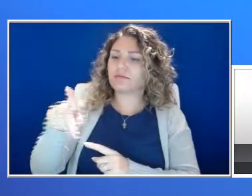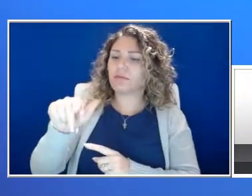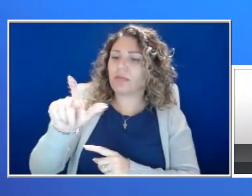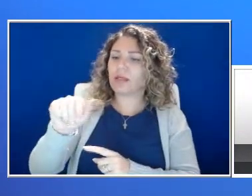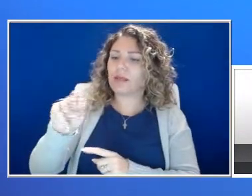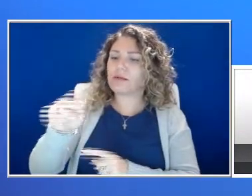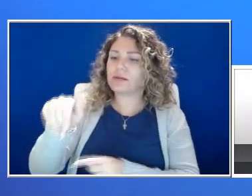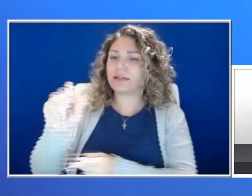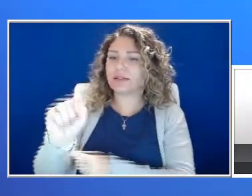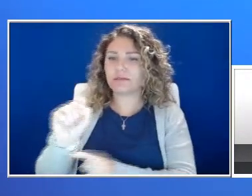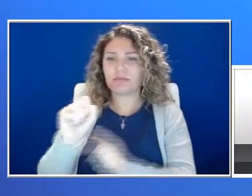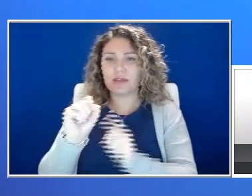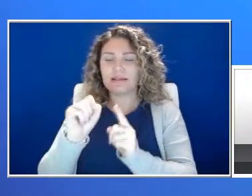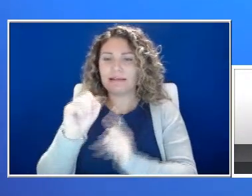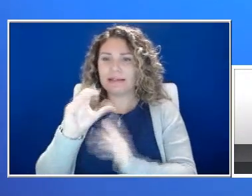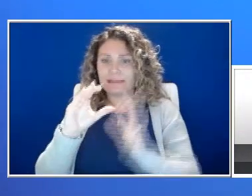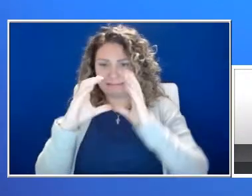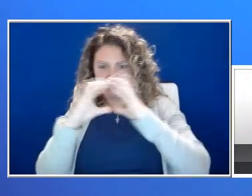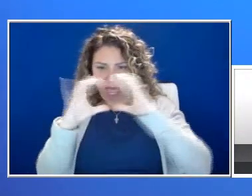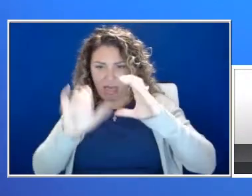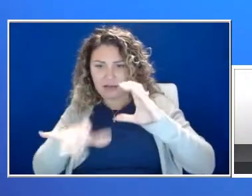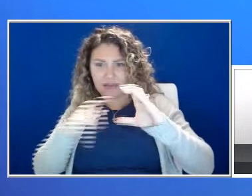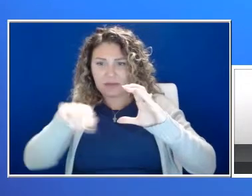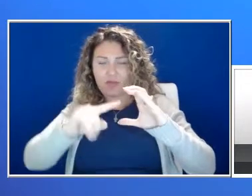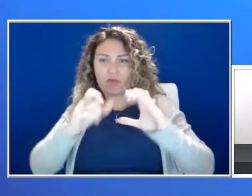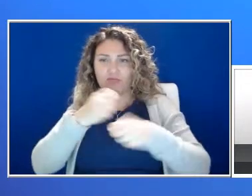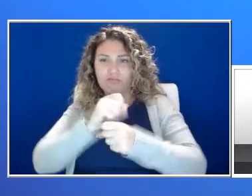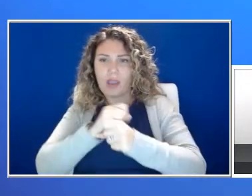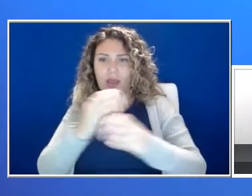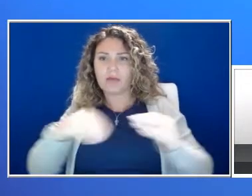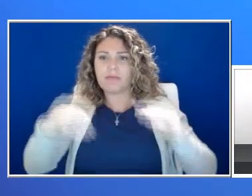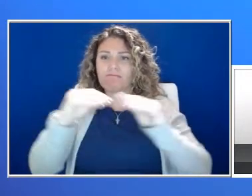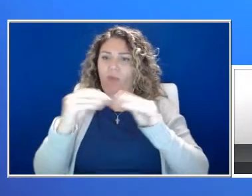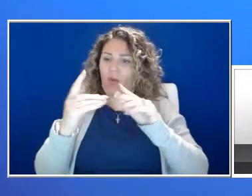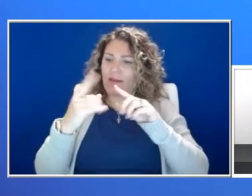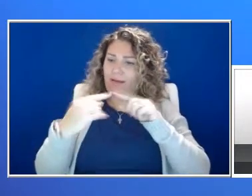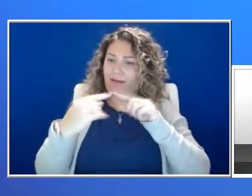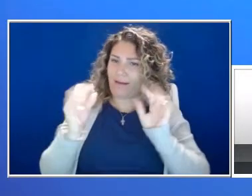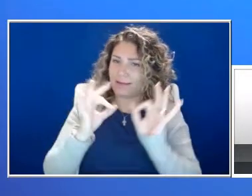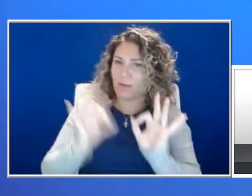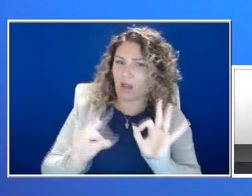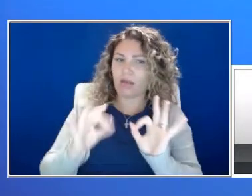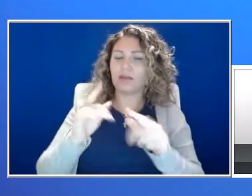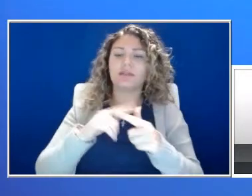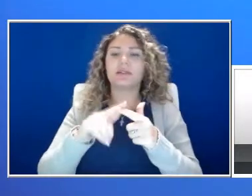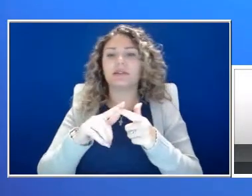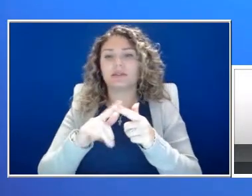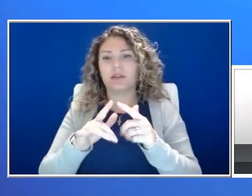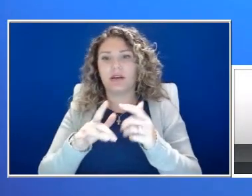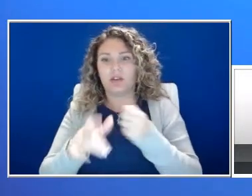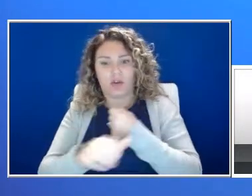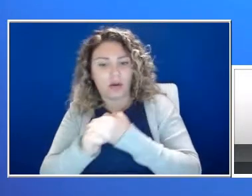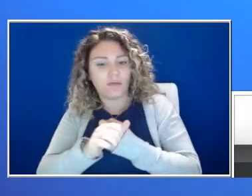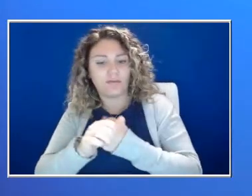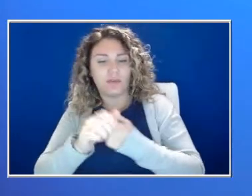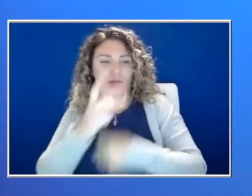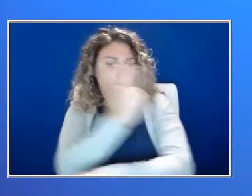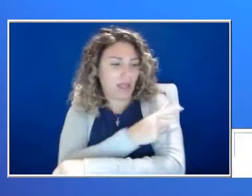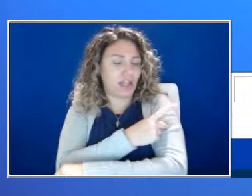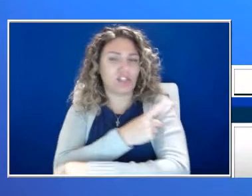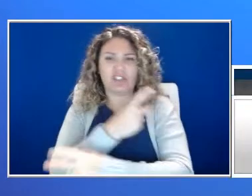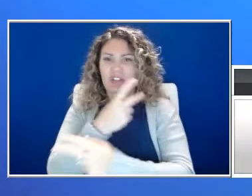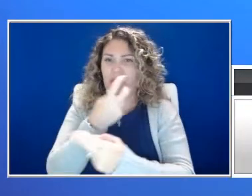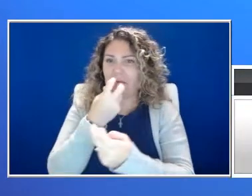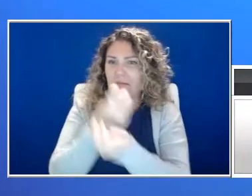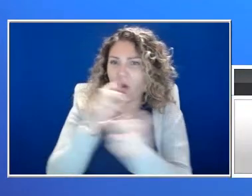immature, produce more of these antibodies and become very harmful to the patient. It causes bone pain, bone fractures.